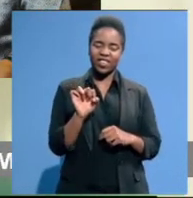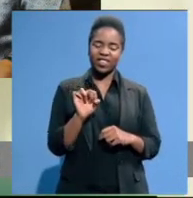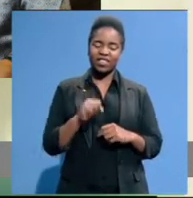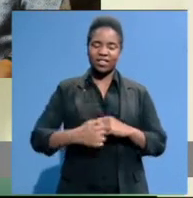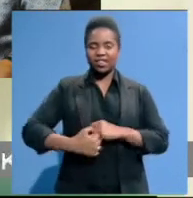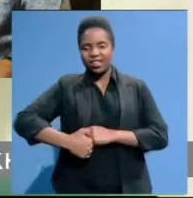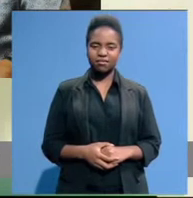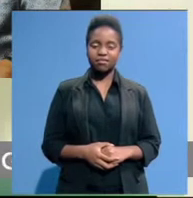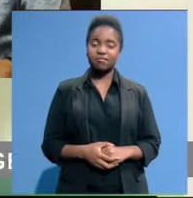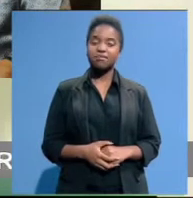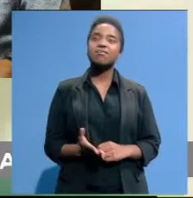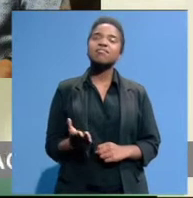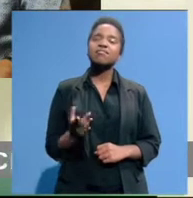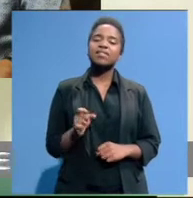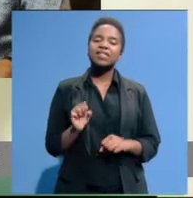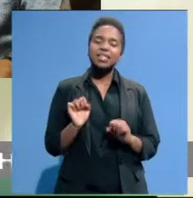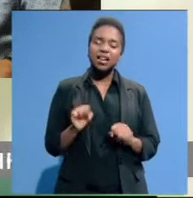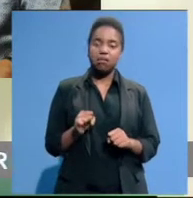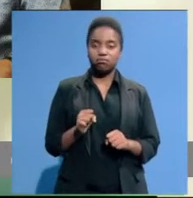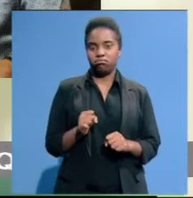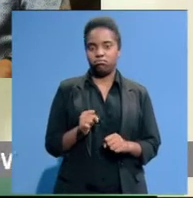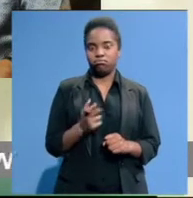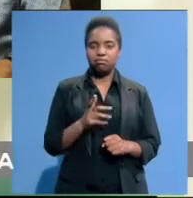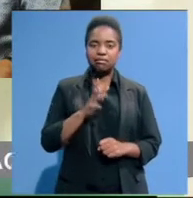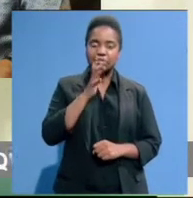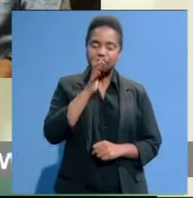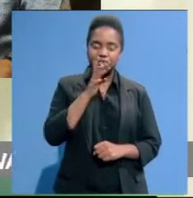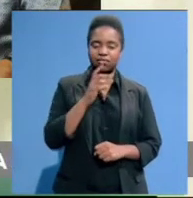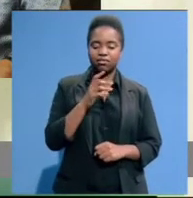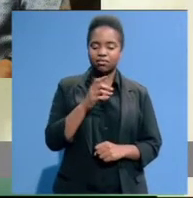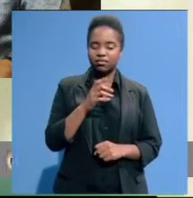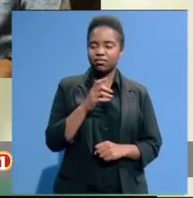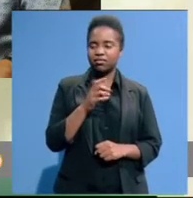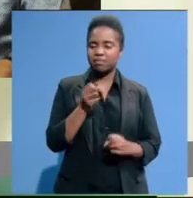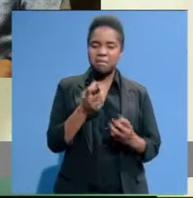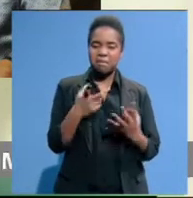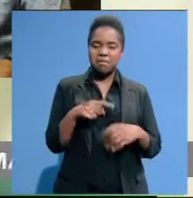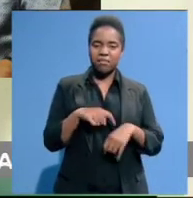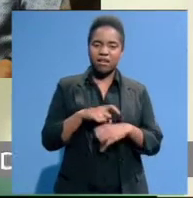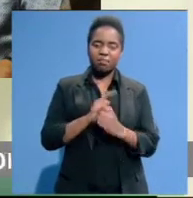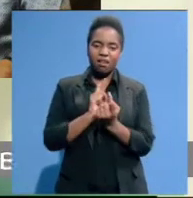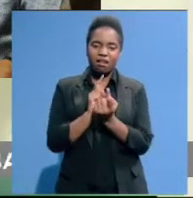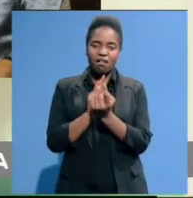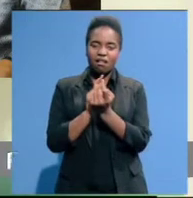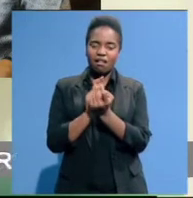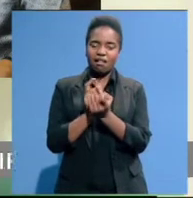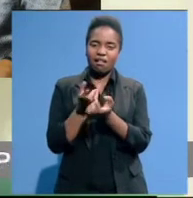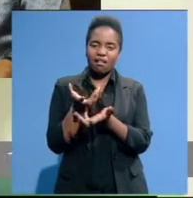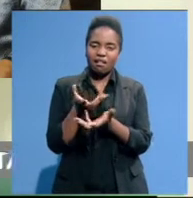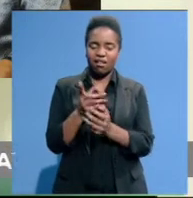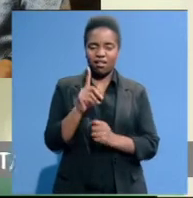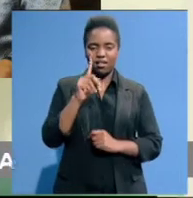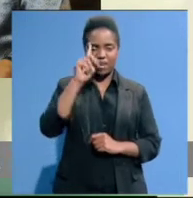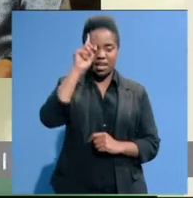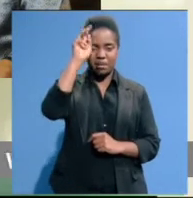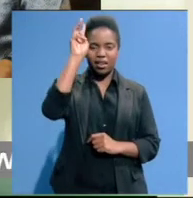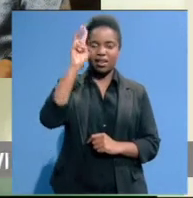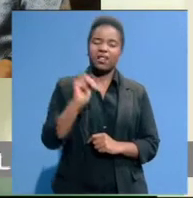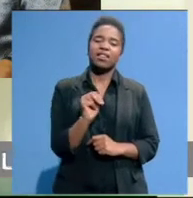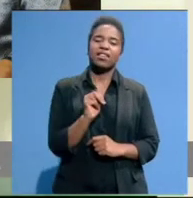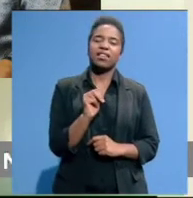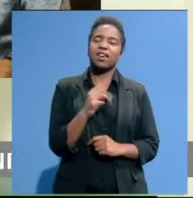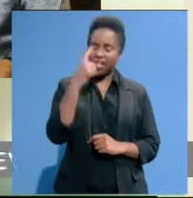to the Union Building in Mamelodi, and then later on join the Union Building. But it was very emotional,